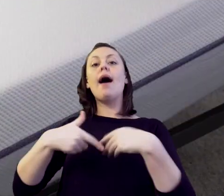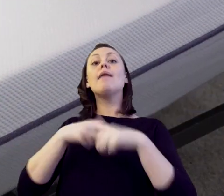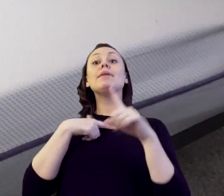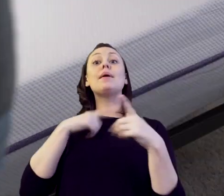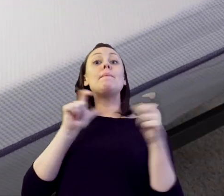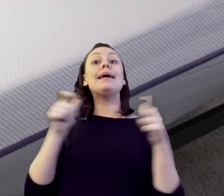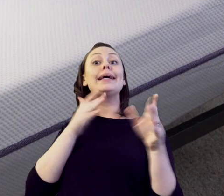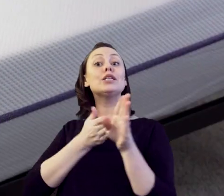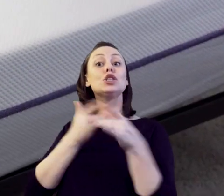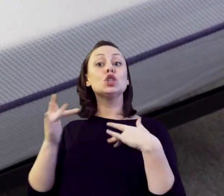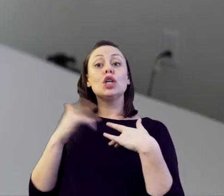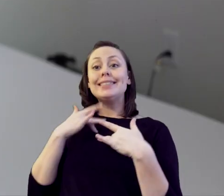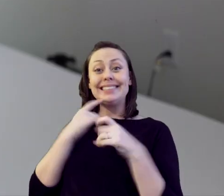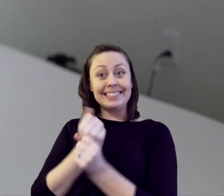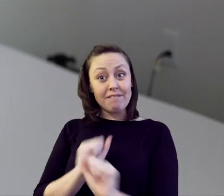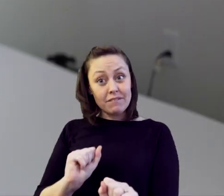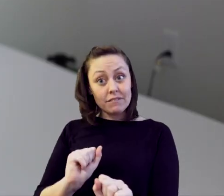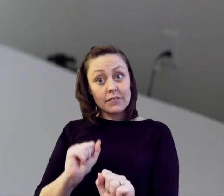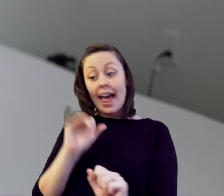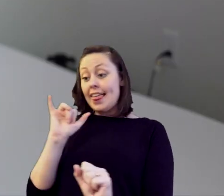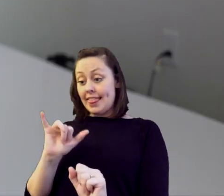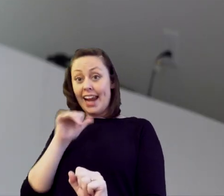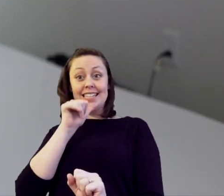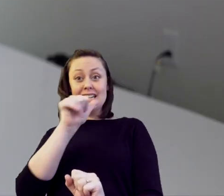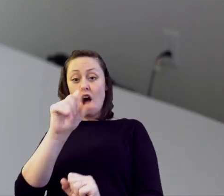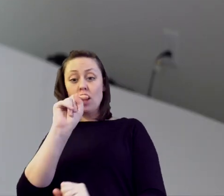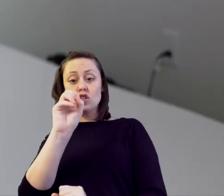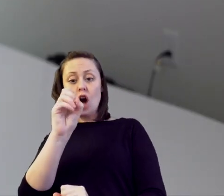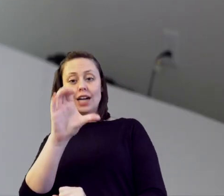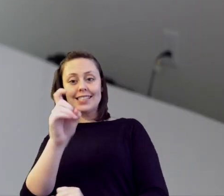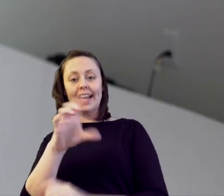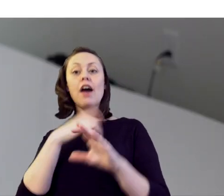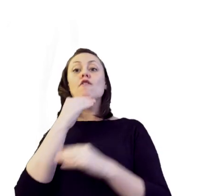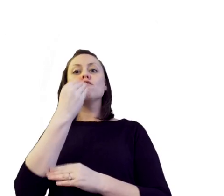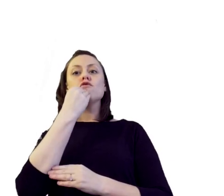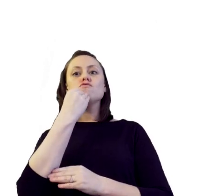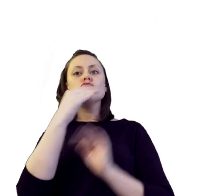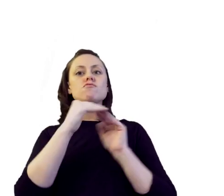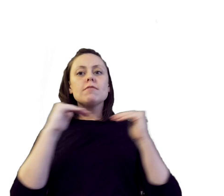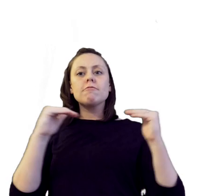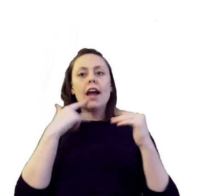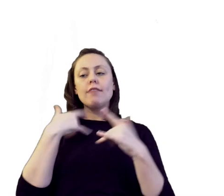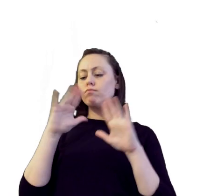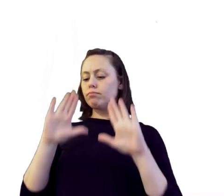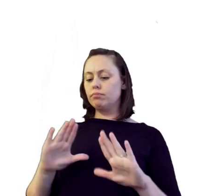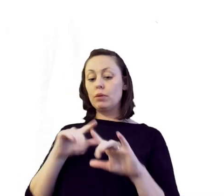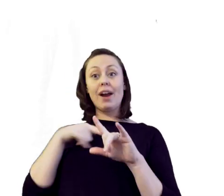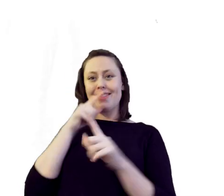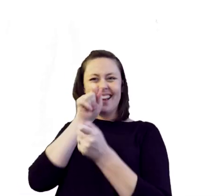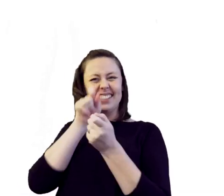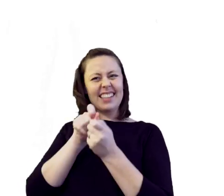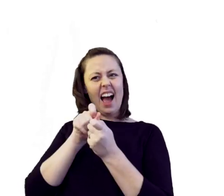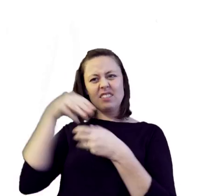concern is it safe? So the powder is a non-toxic food grade material, which is great. While the